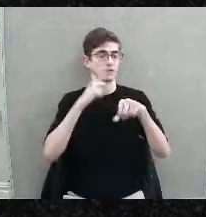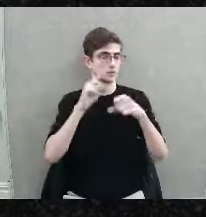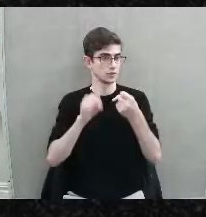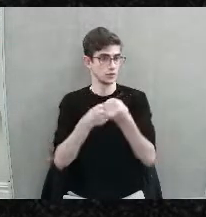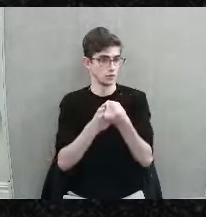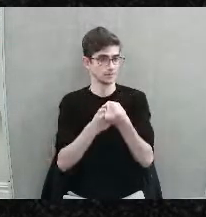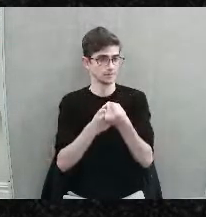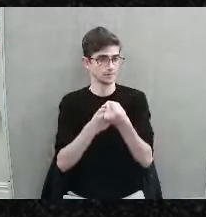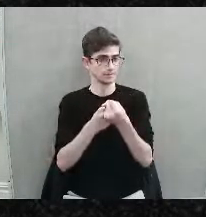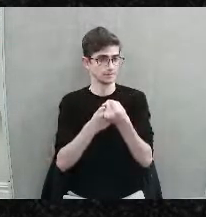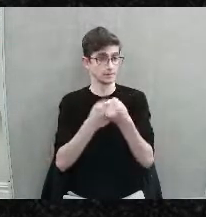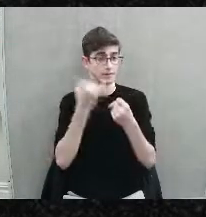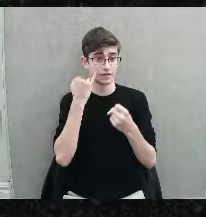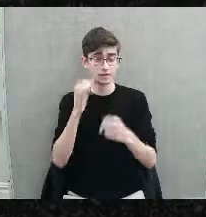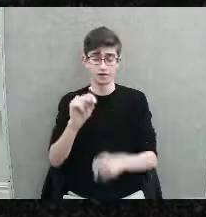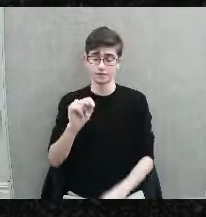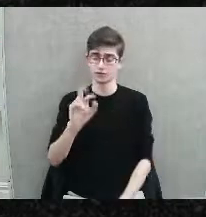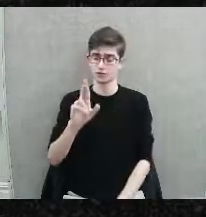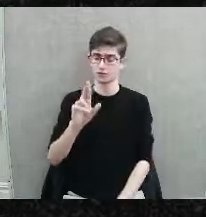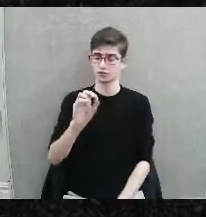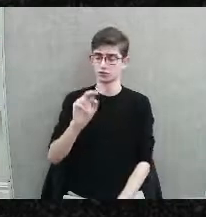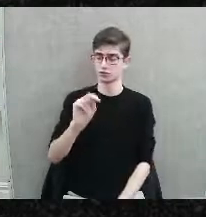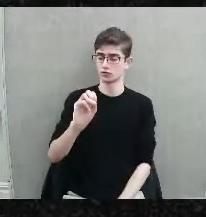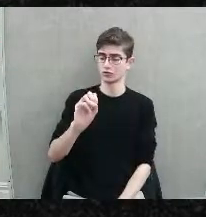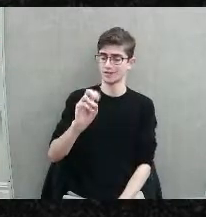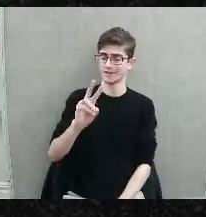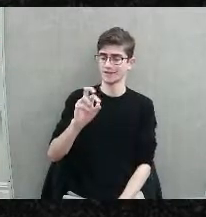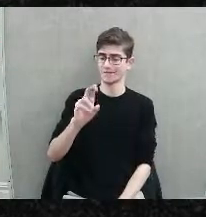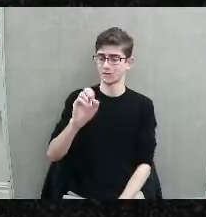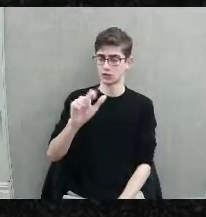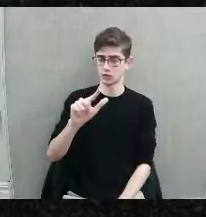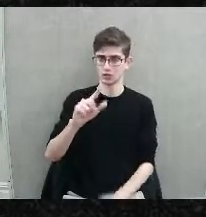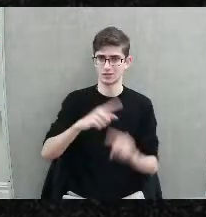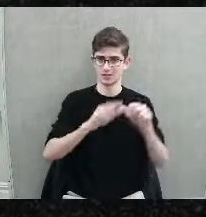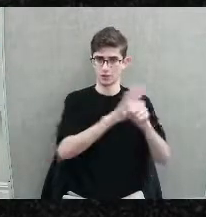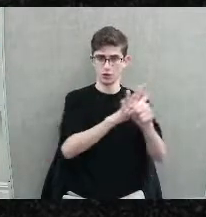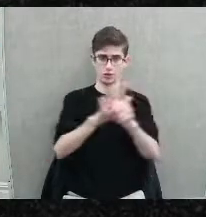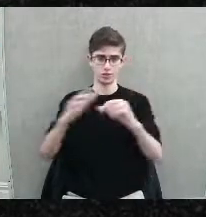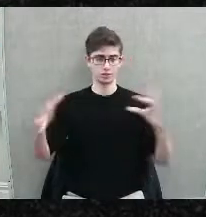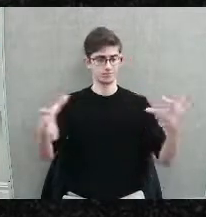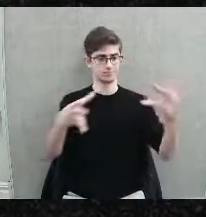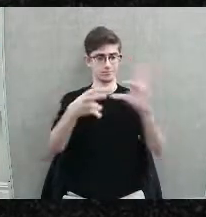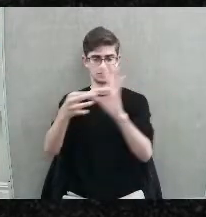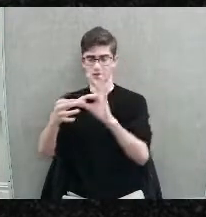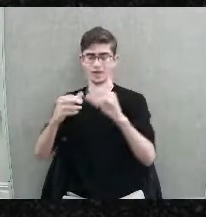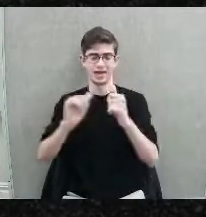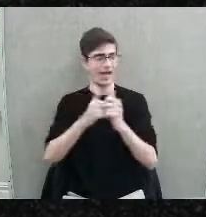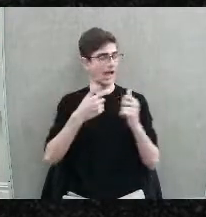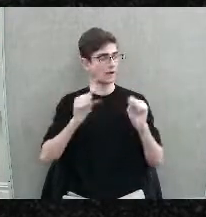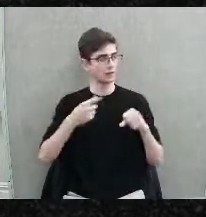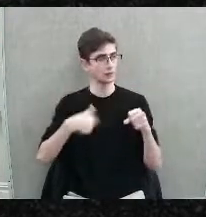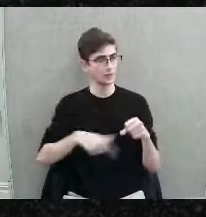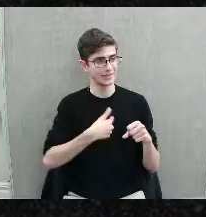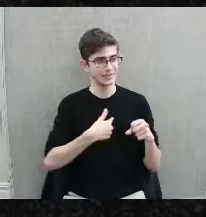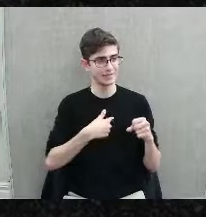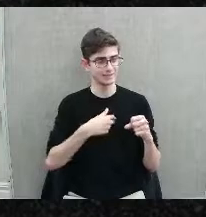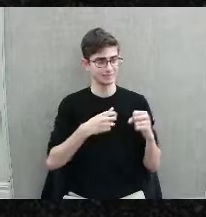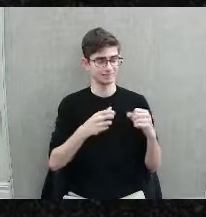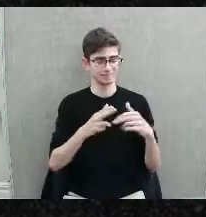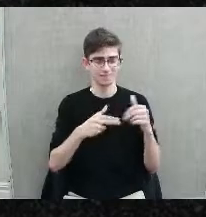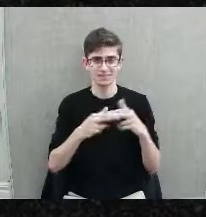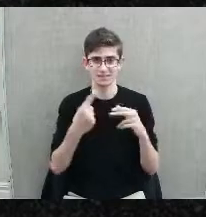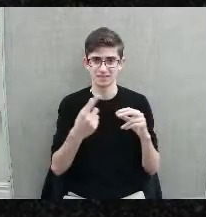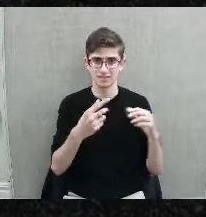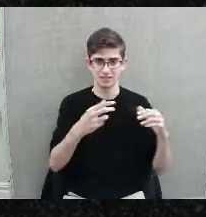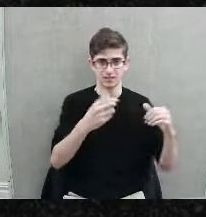idea was, can we build even across our sites in order to have some idea of how to build